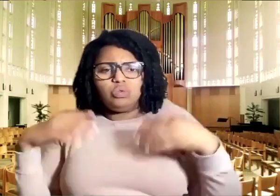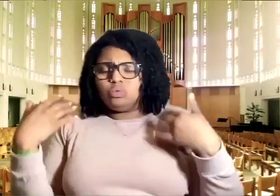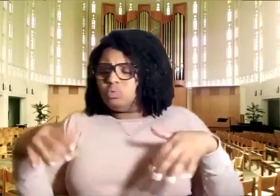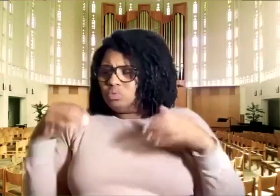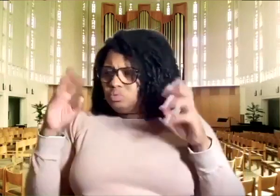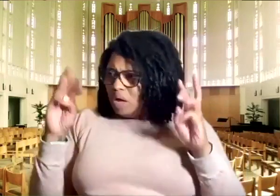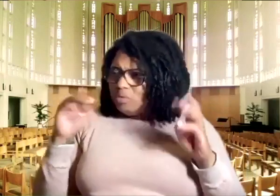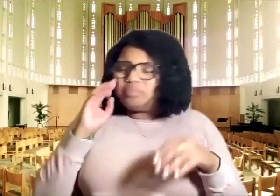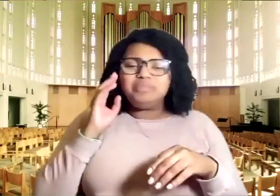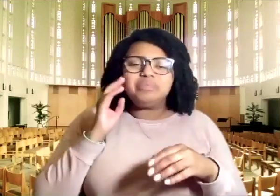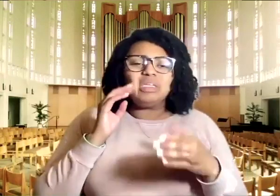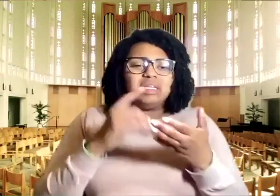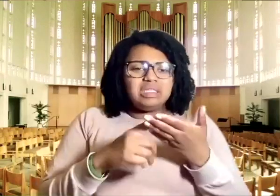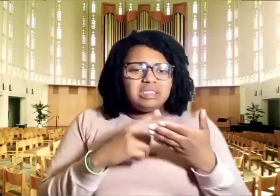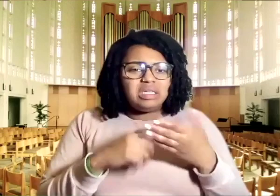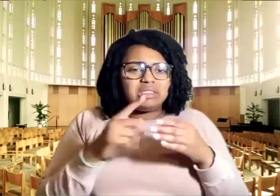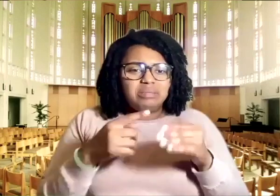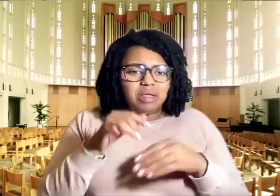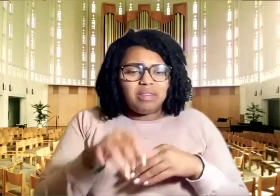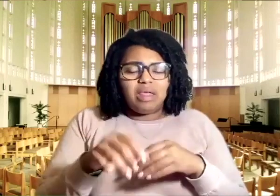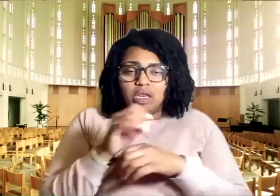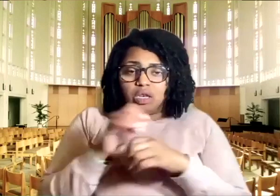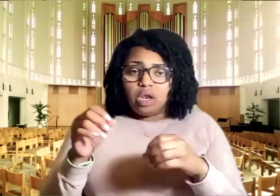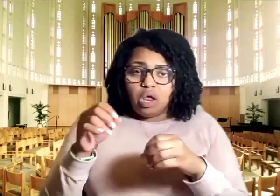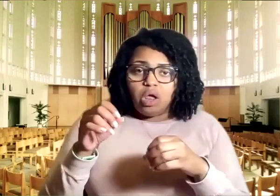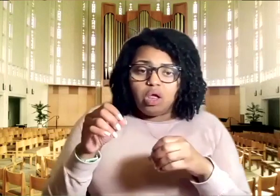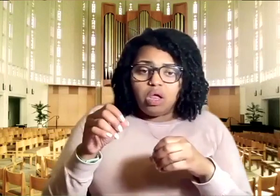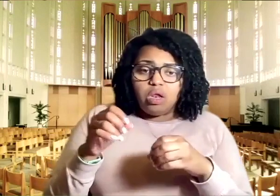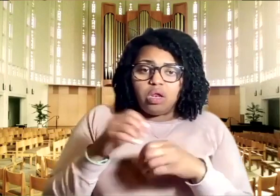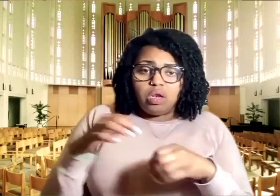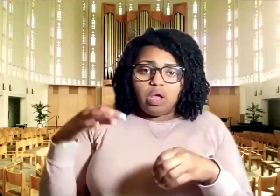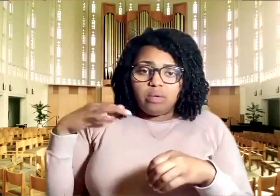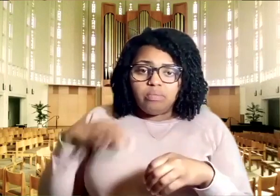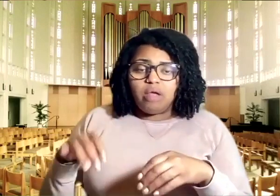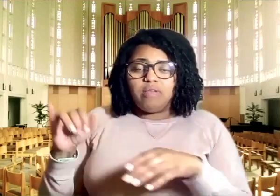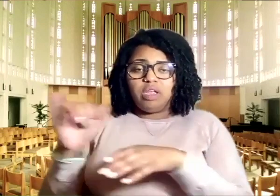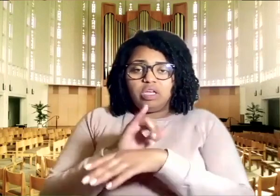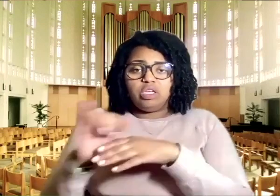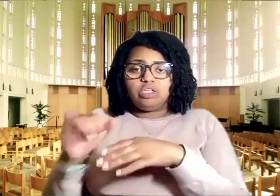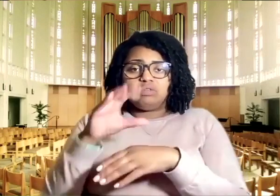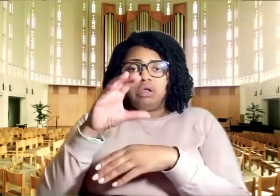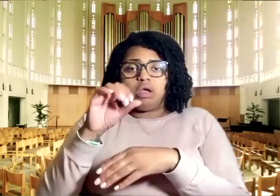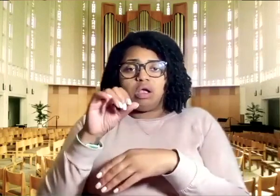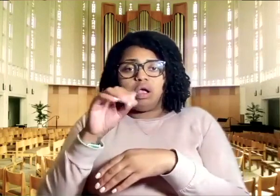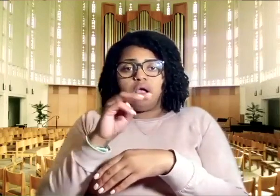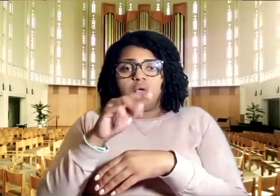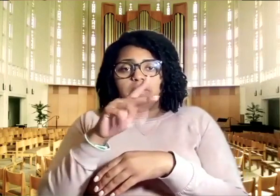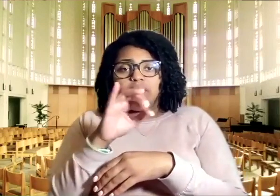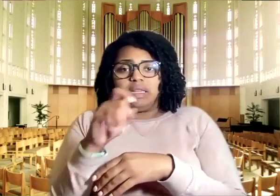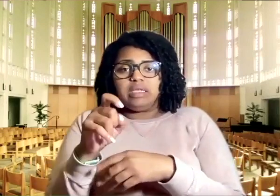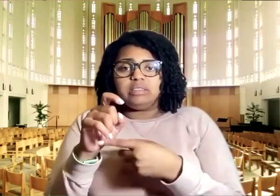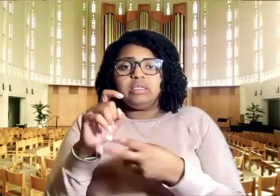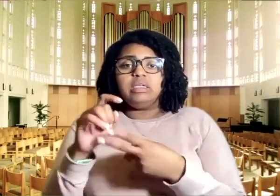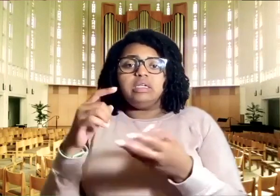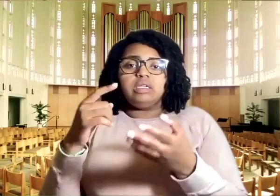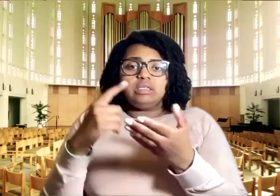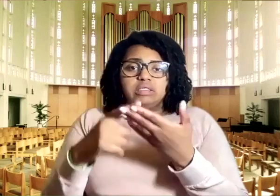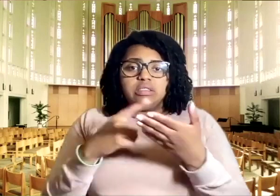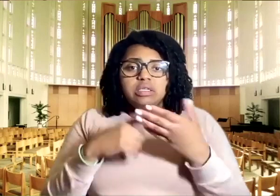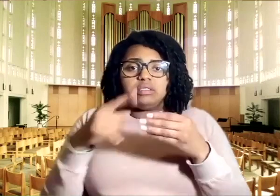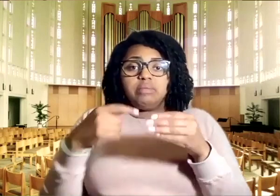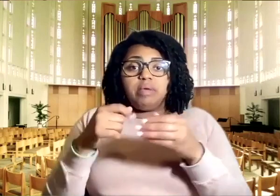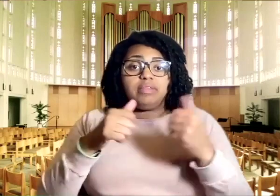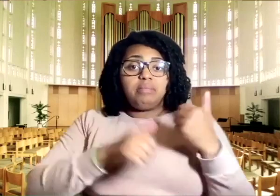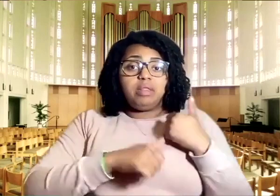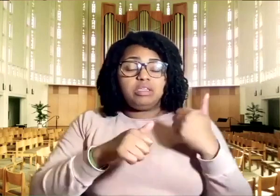Let's talk about the nonprofit industrial complex. Let's talk about the military industrial complex.